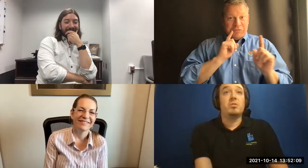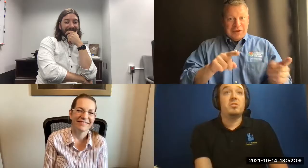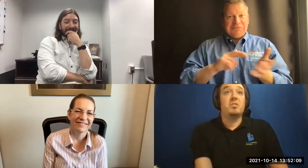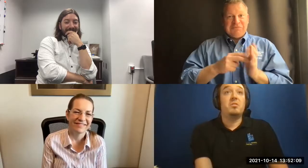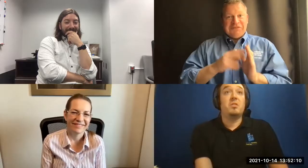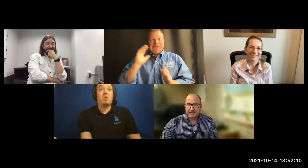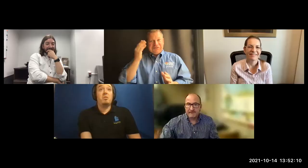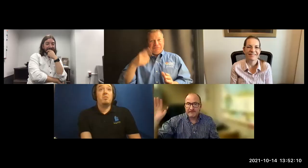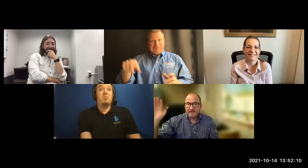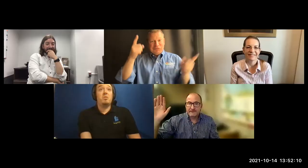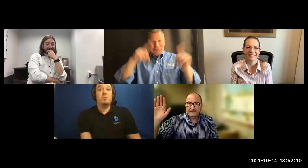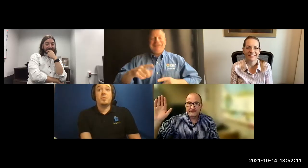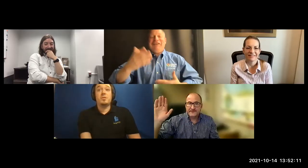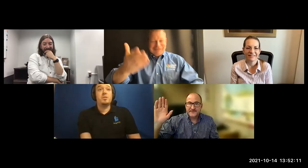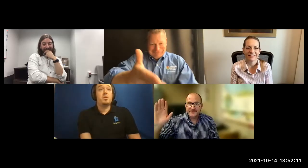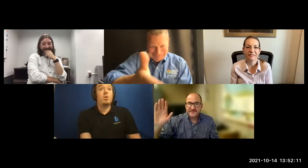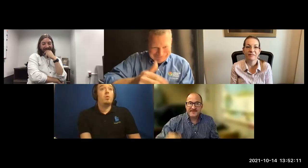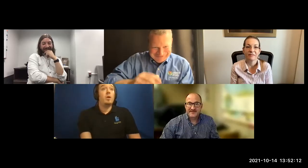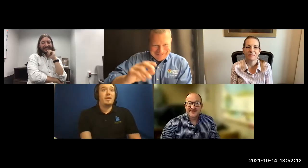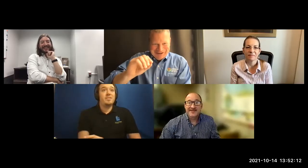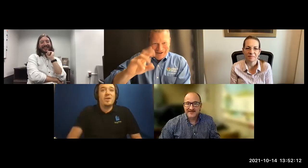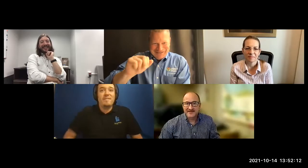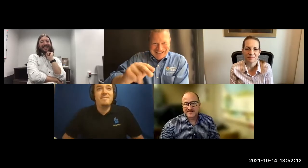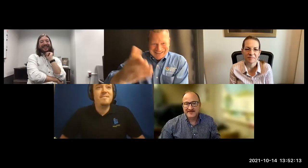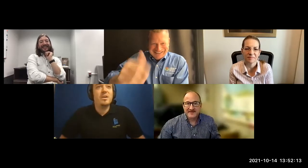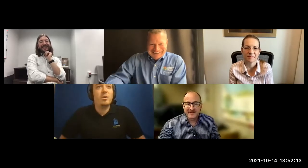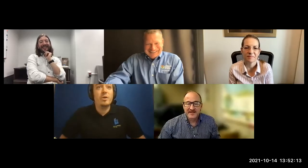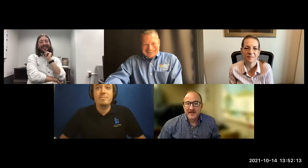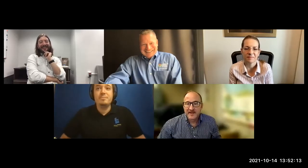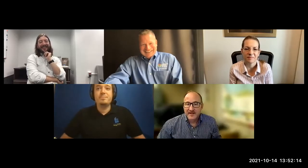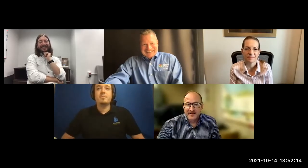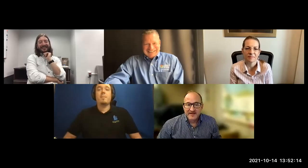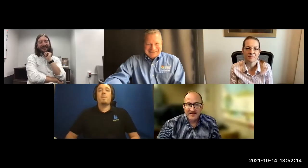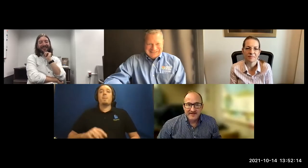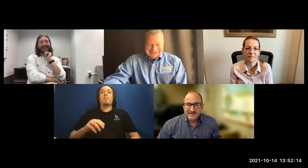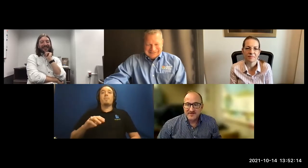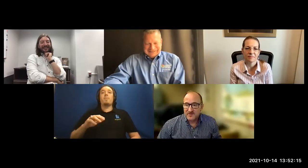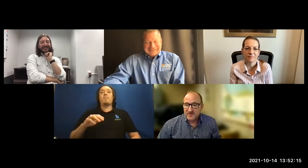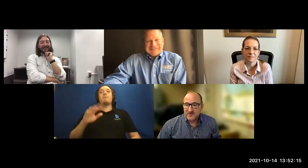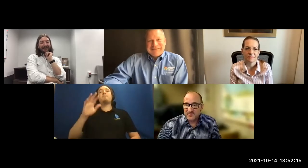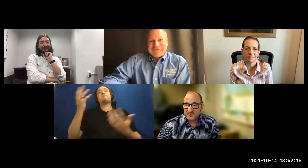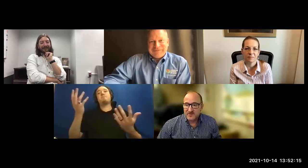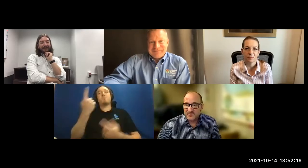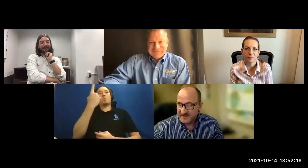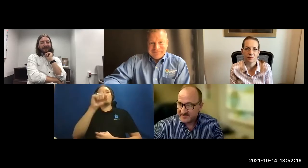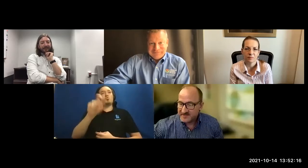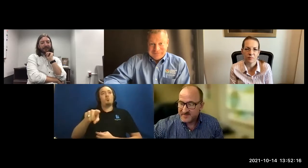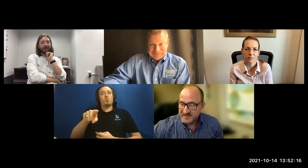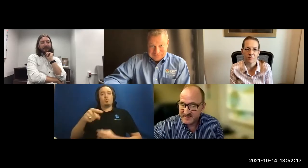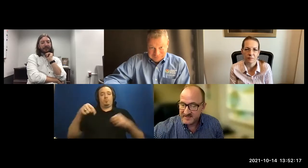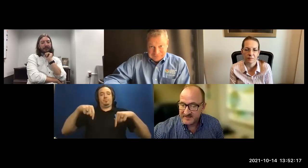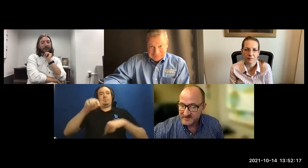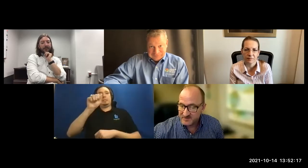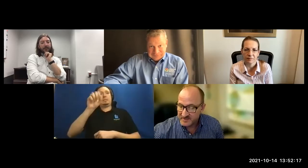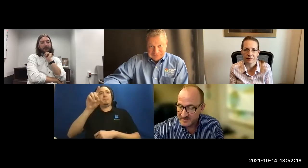shoot up on Looks it. good. Okay, no responses. Oh, okay, yes, go ahead. Oren? So one question we have at